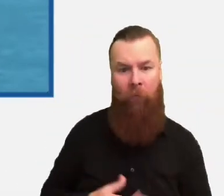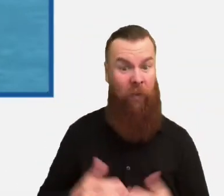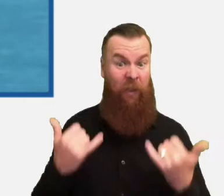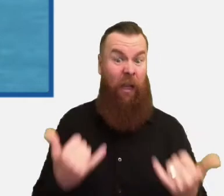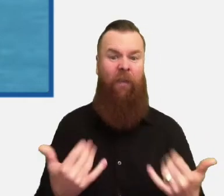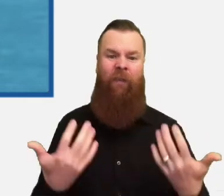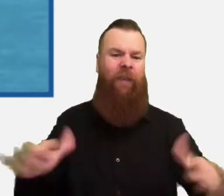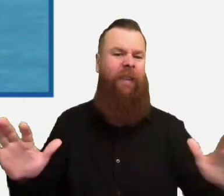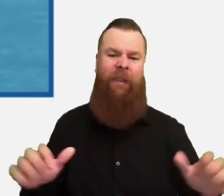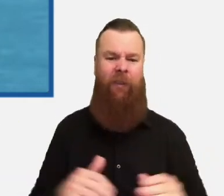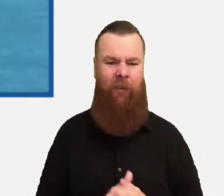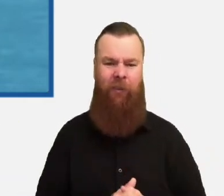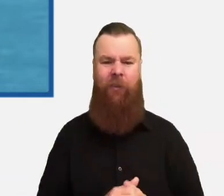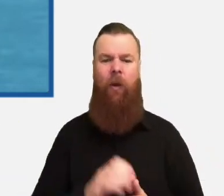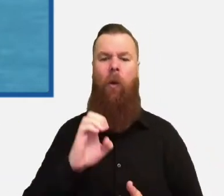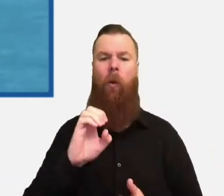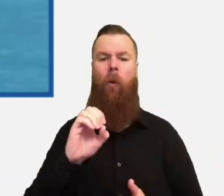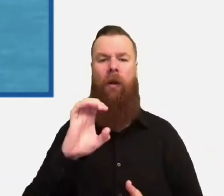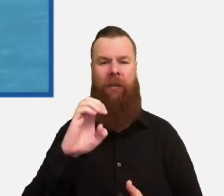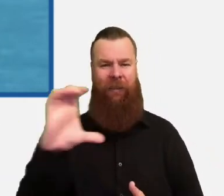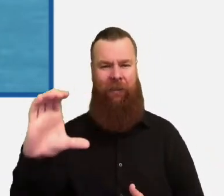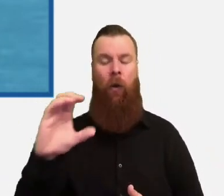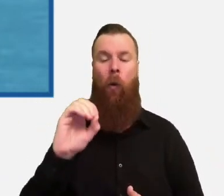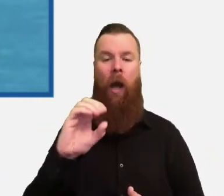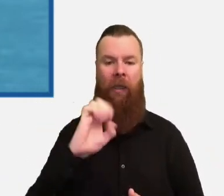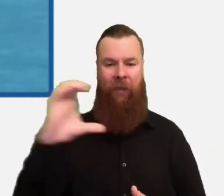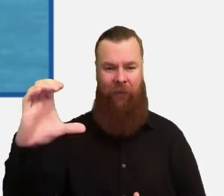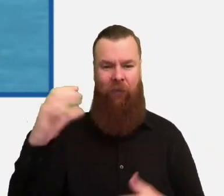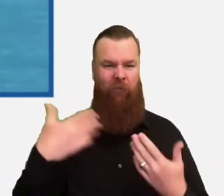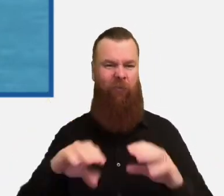They talk about how every single dollar spent on the